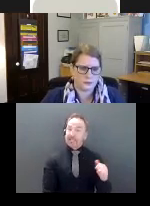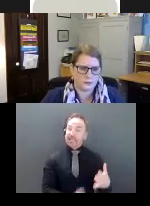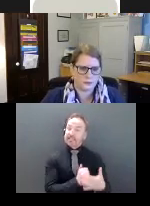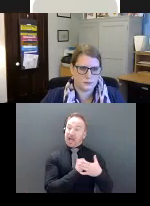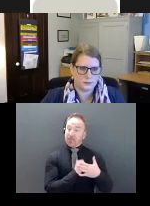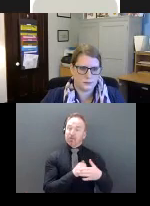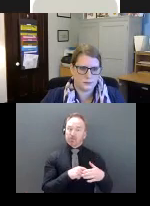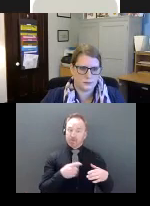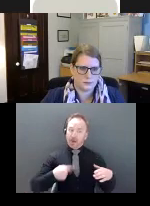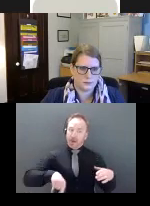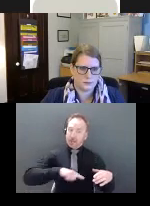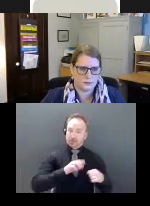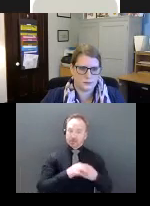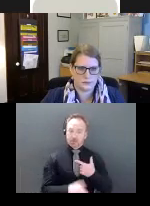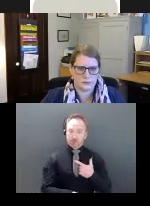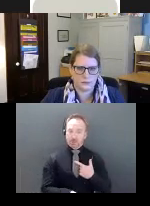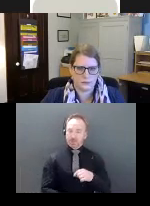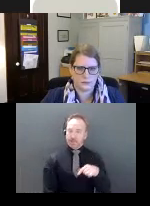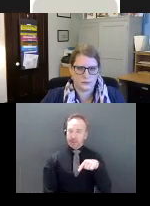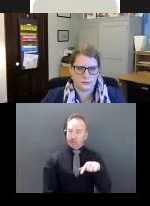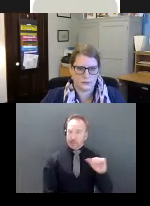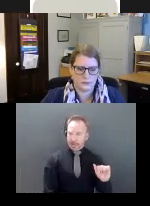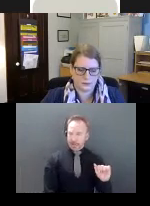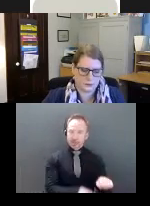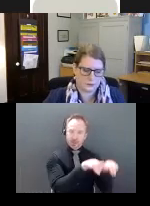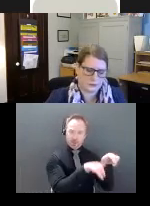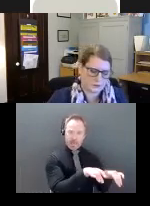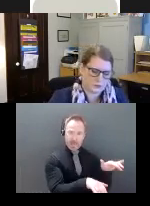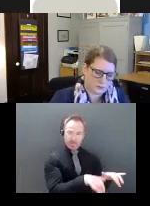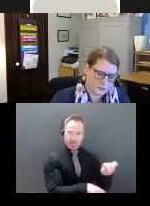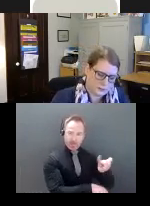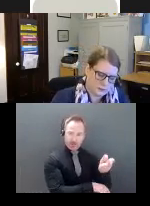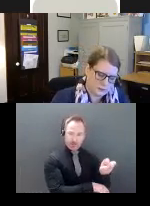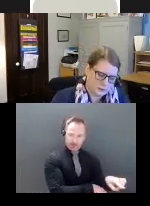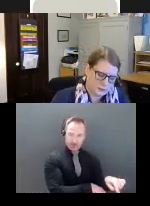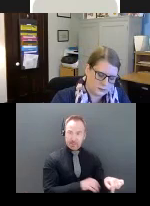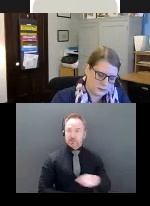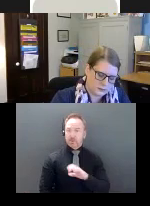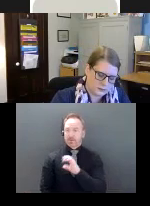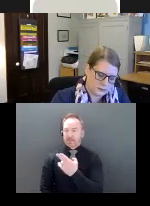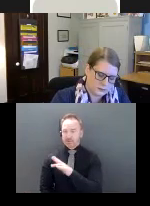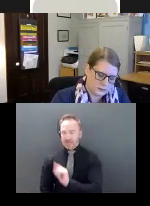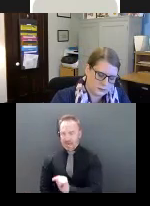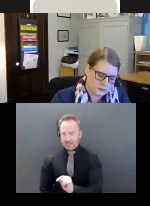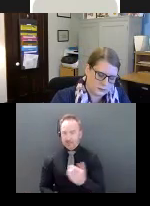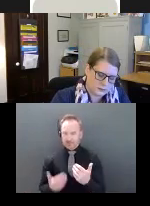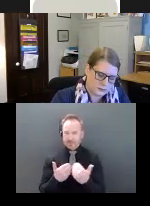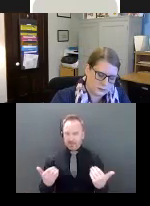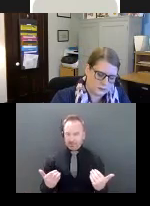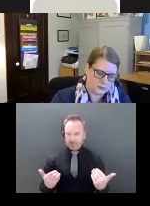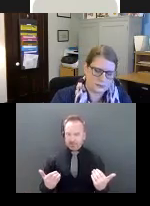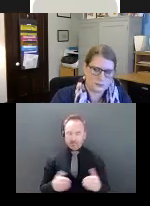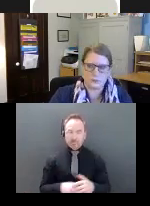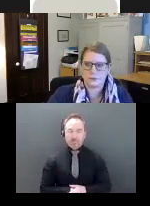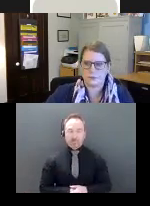you put those in the question box as opposed to the chat box. So please do that. We are recording the